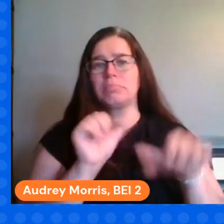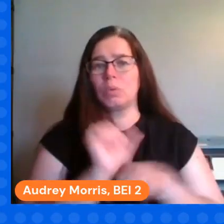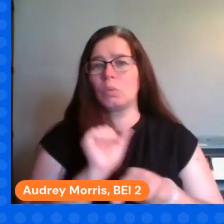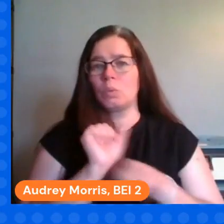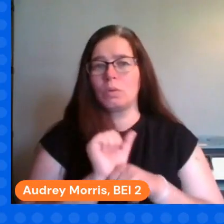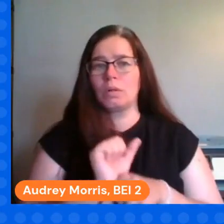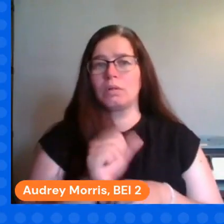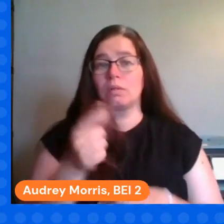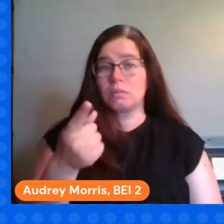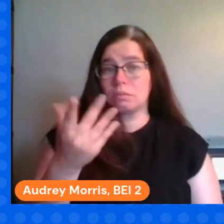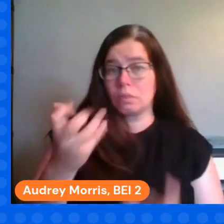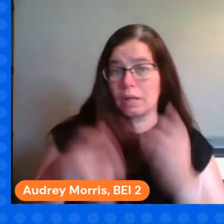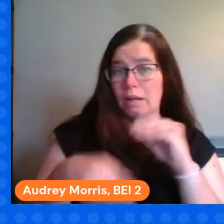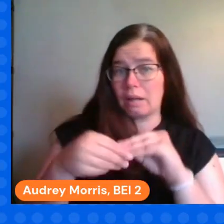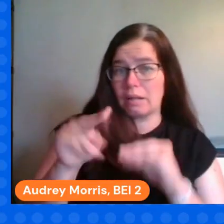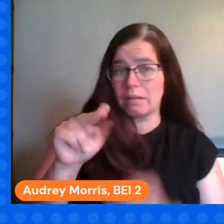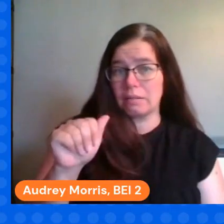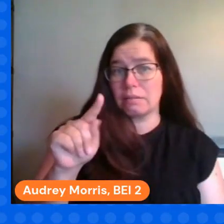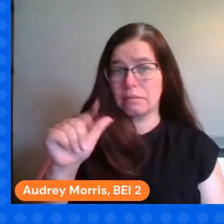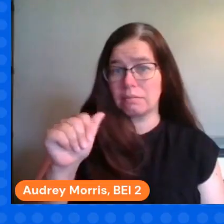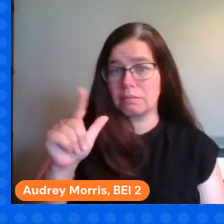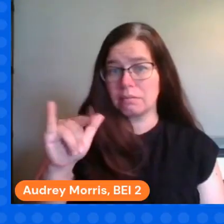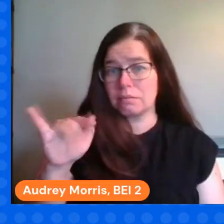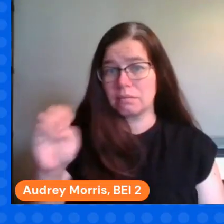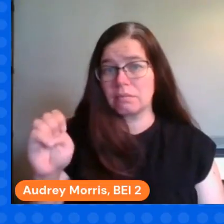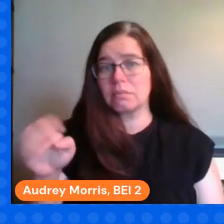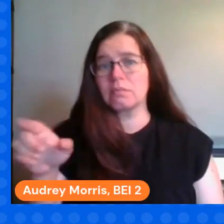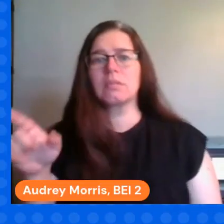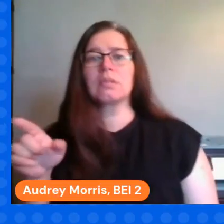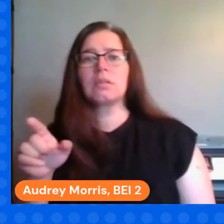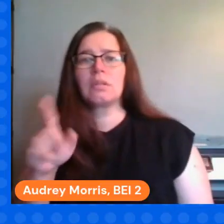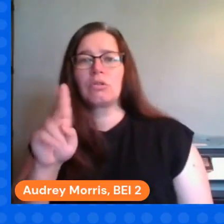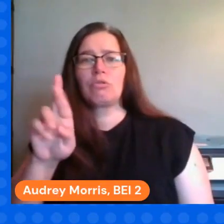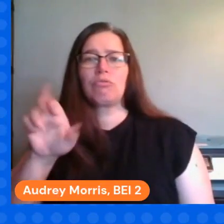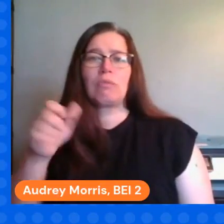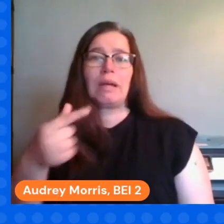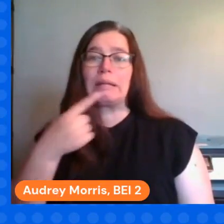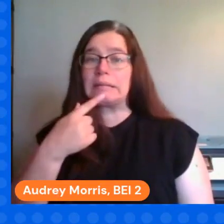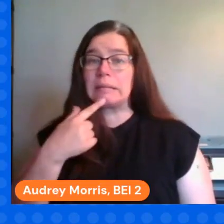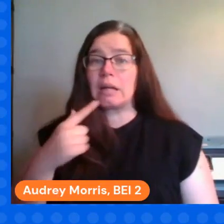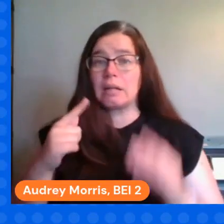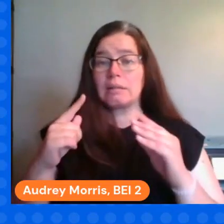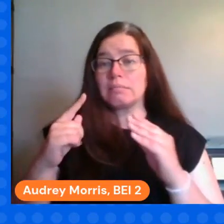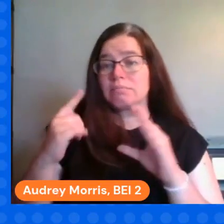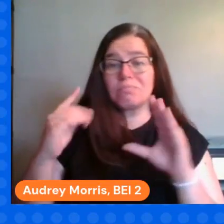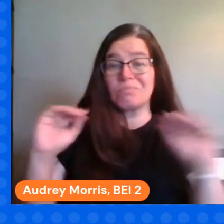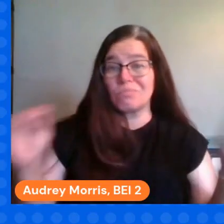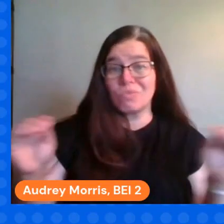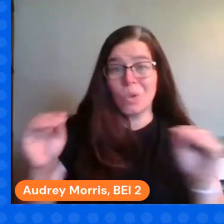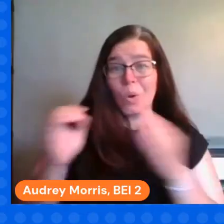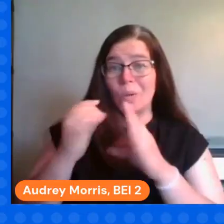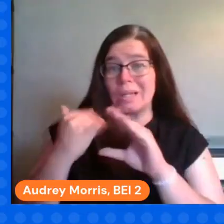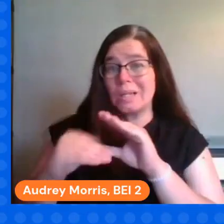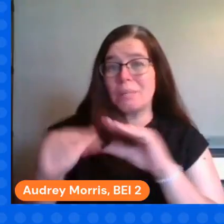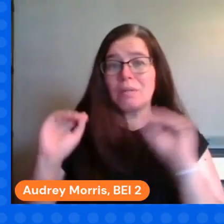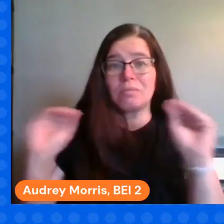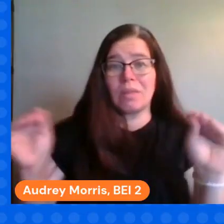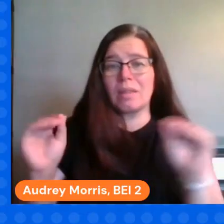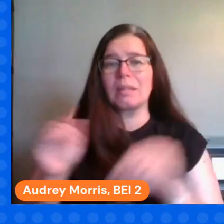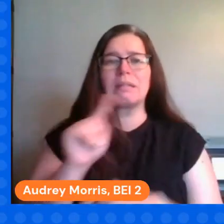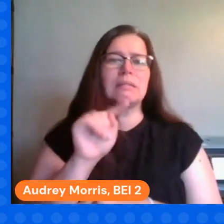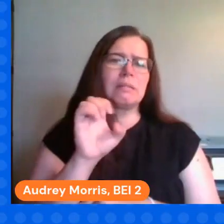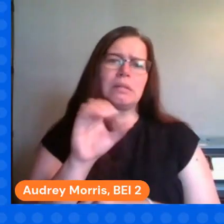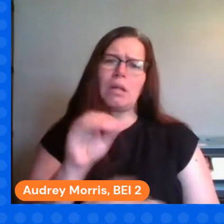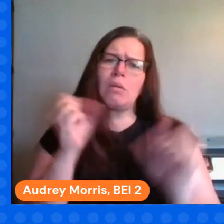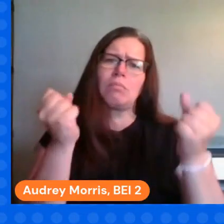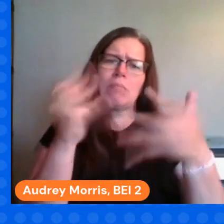Yeah. Well, I've even seen shared devices that have no email, no anything. So I think Teo gave a ton of many options, but if